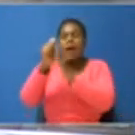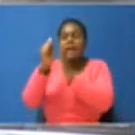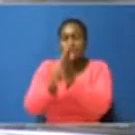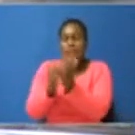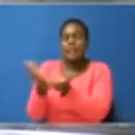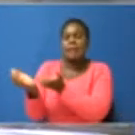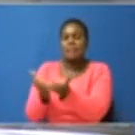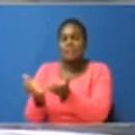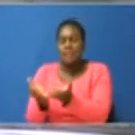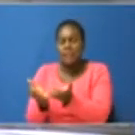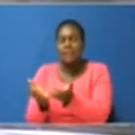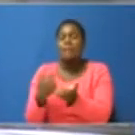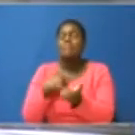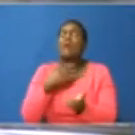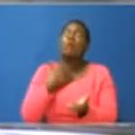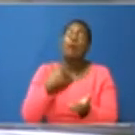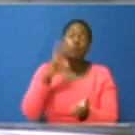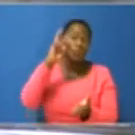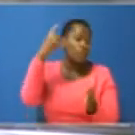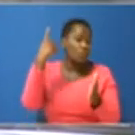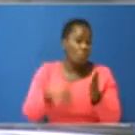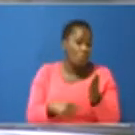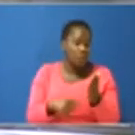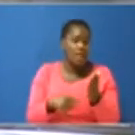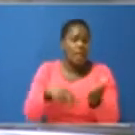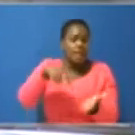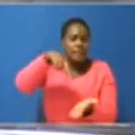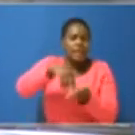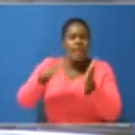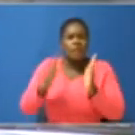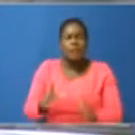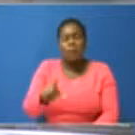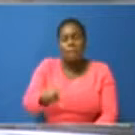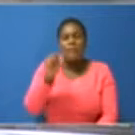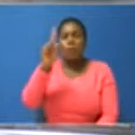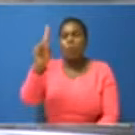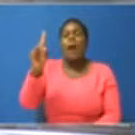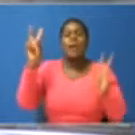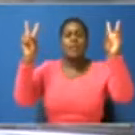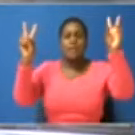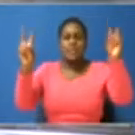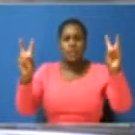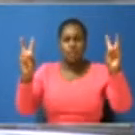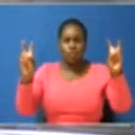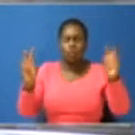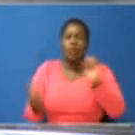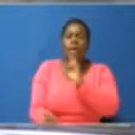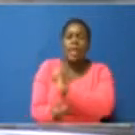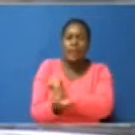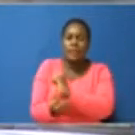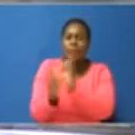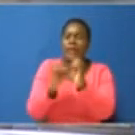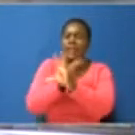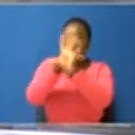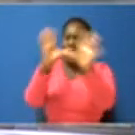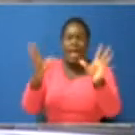on and what i would have really wanted to see was a candidate at least pick one issue and run away with it whatever issue it